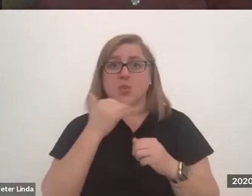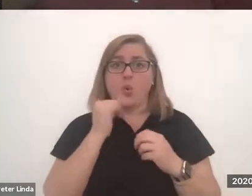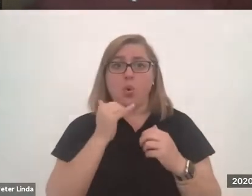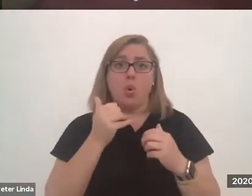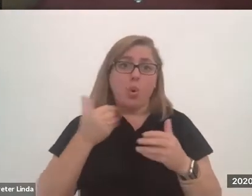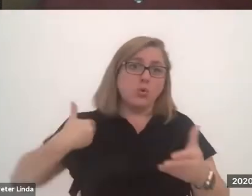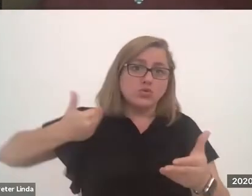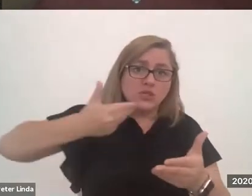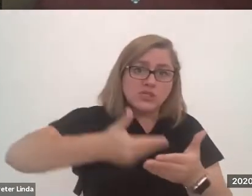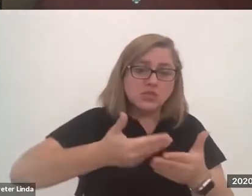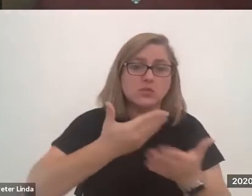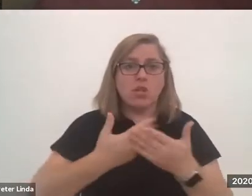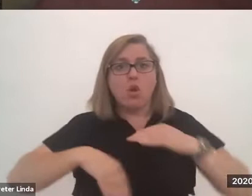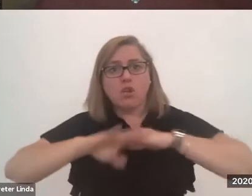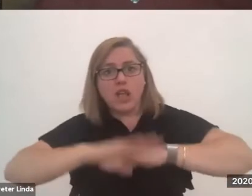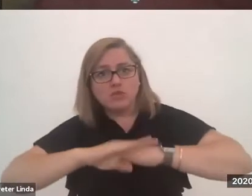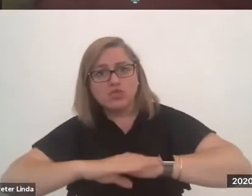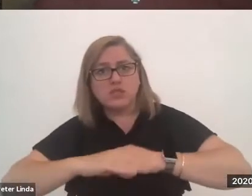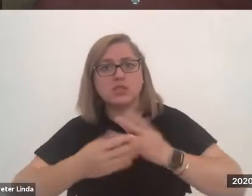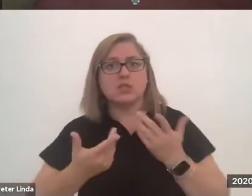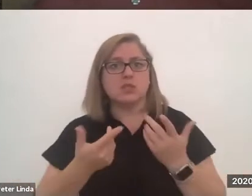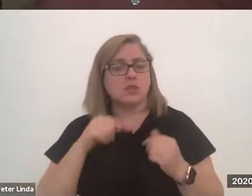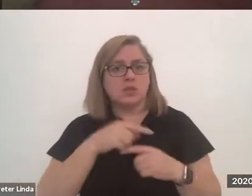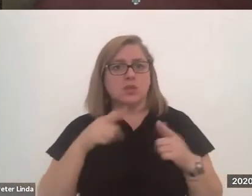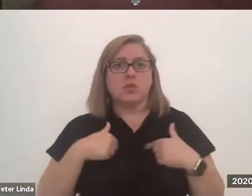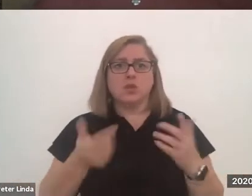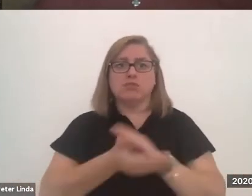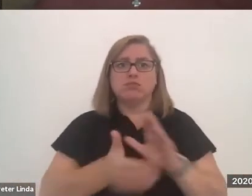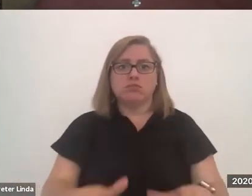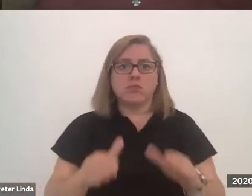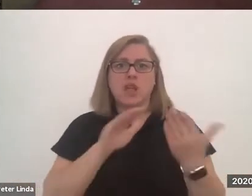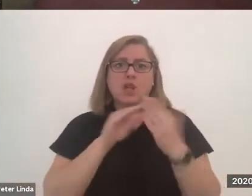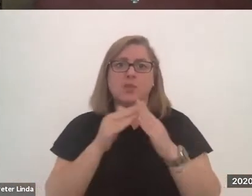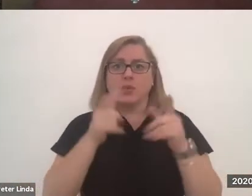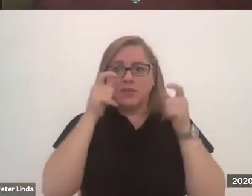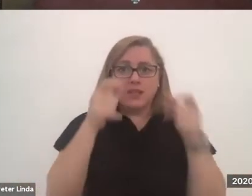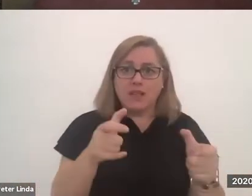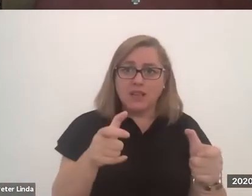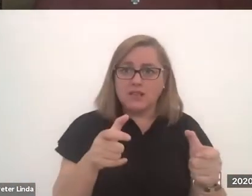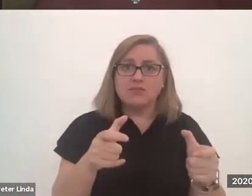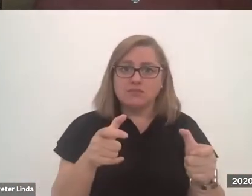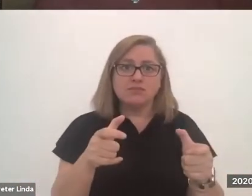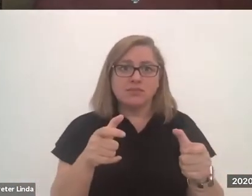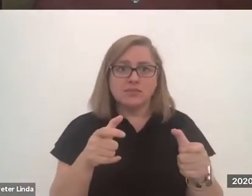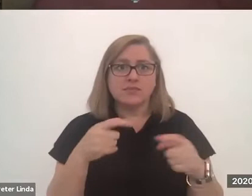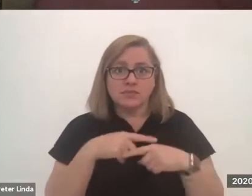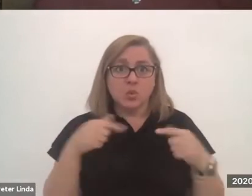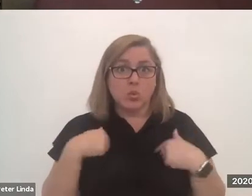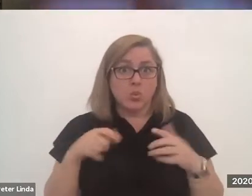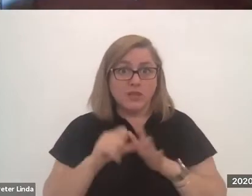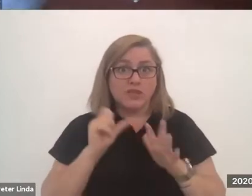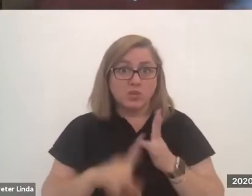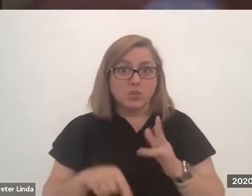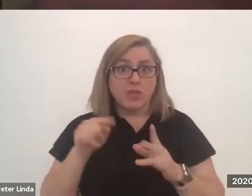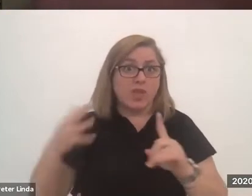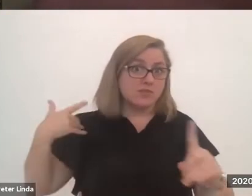and on country, I mean, we are kind of experts at community care. We've been doing that